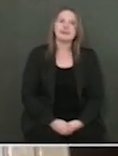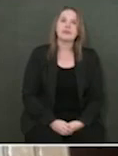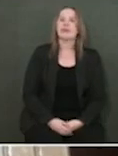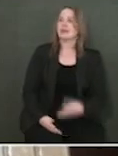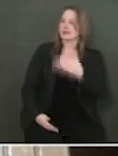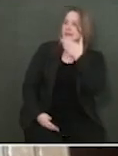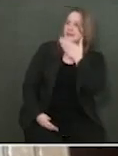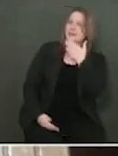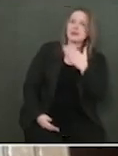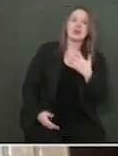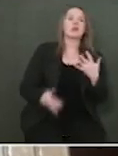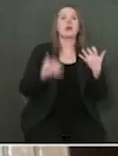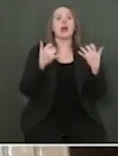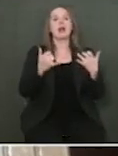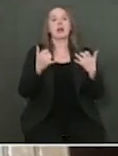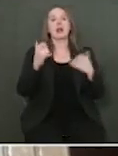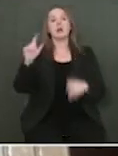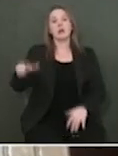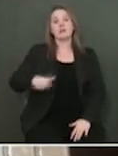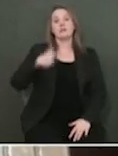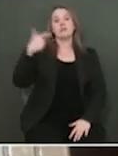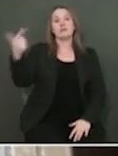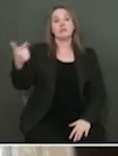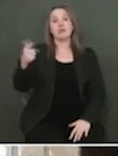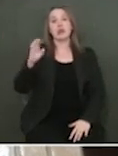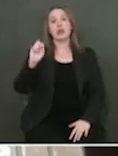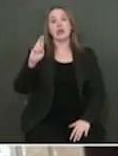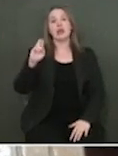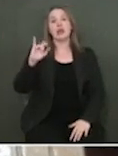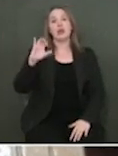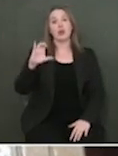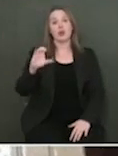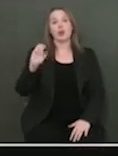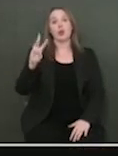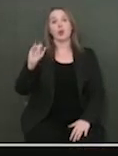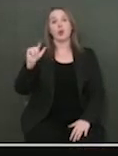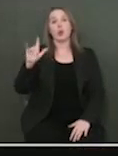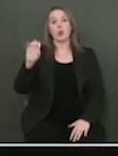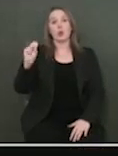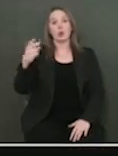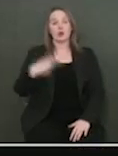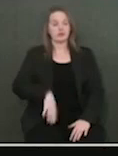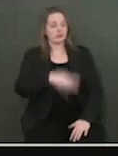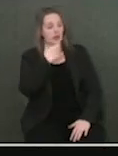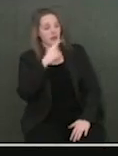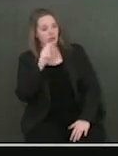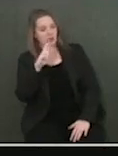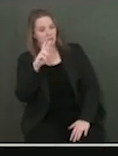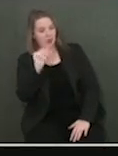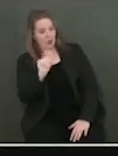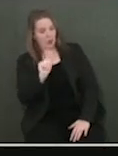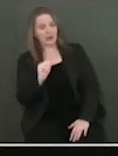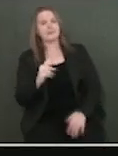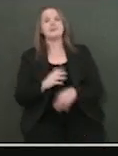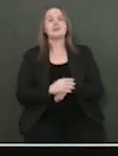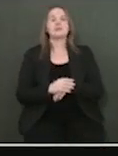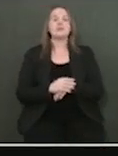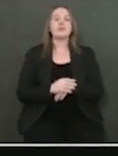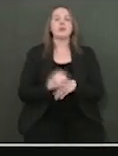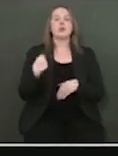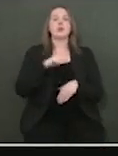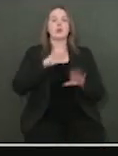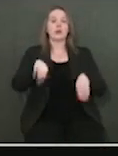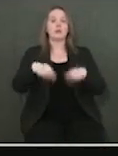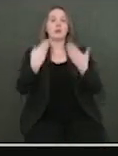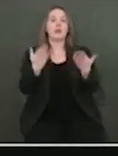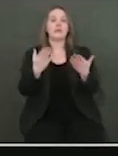Great. Thank you, Rudy. At this time, let me turn it back over to City Manager Eric Walsh. No, thanks, Laura. So what we'll do is we'll provide